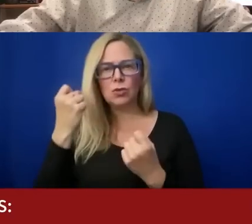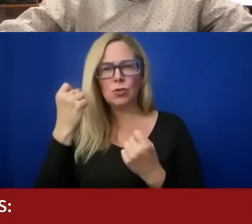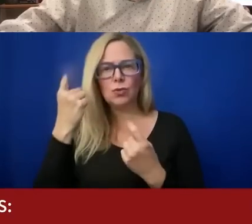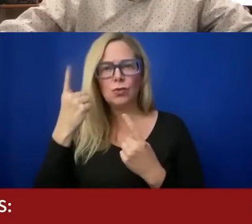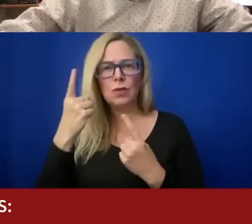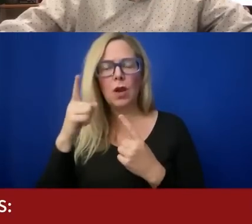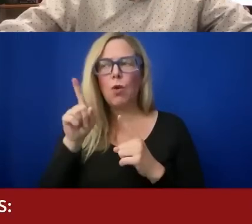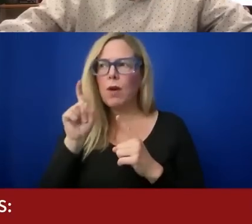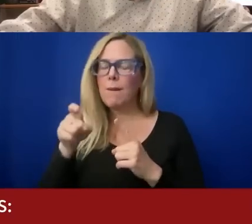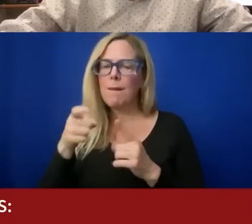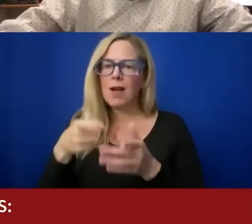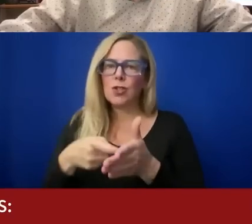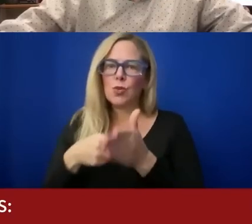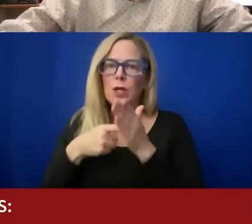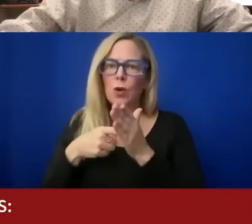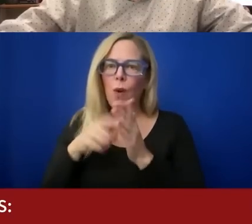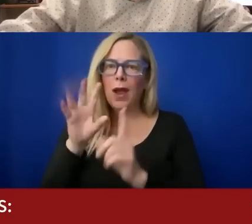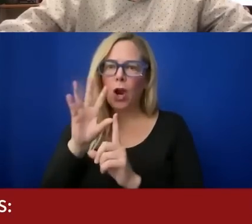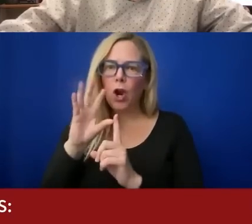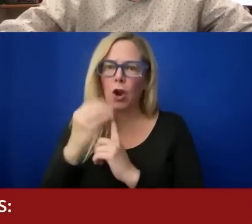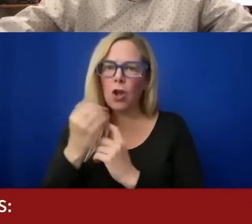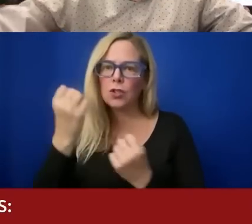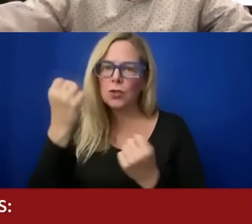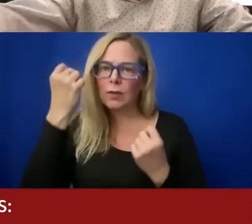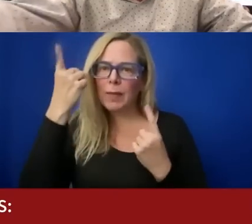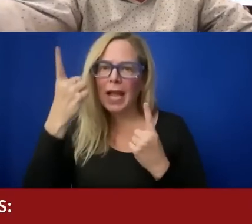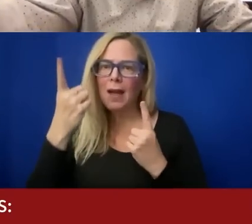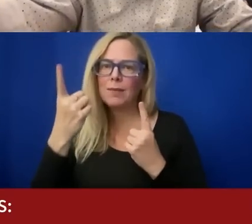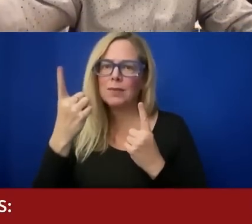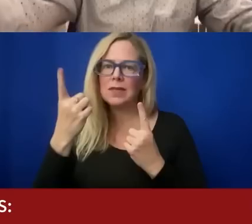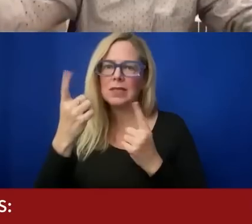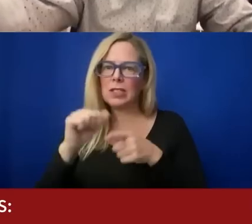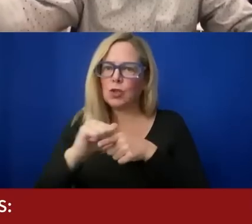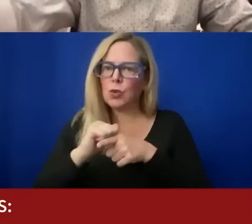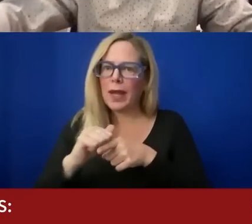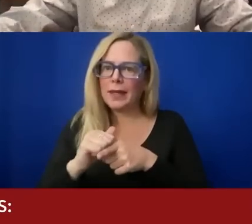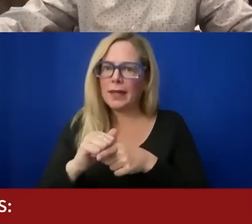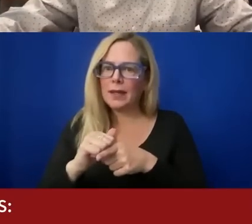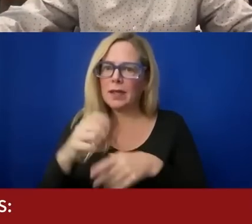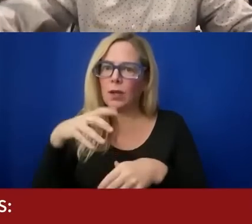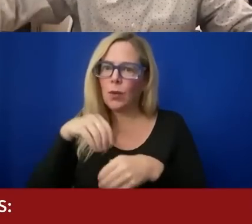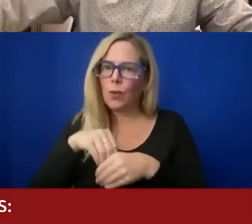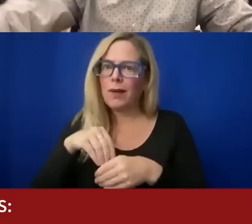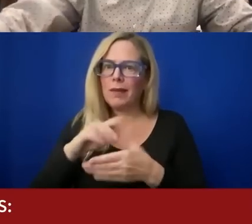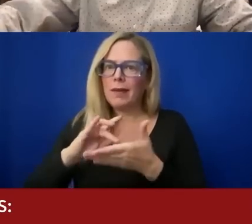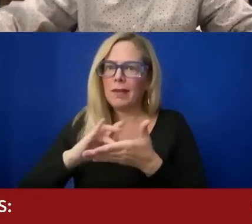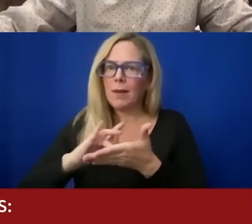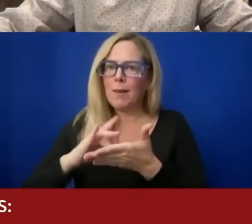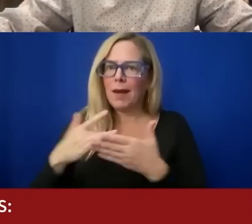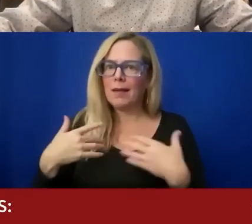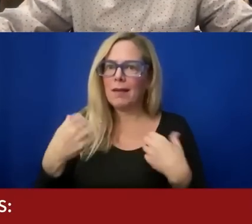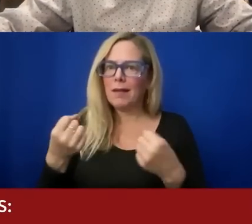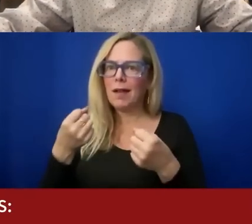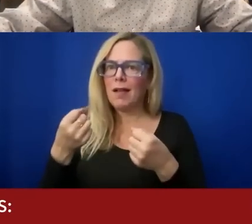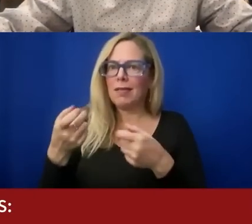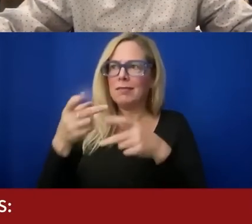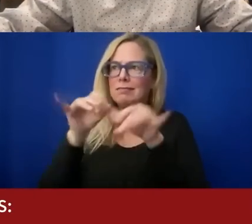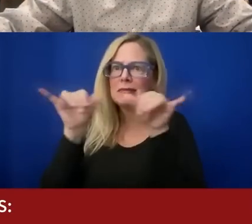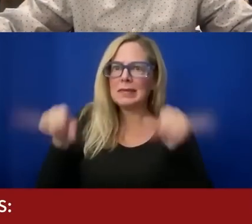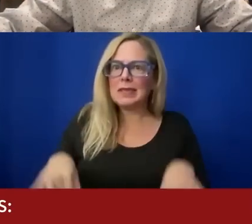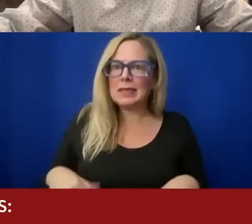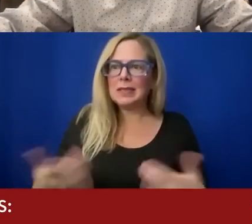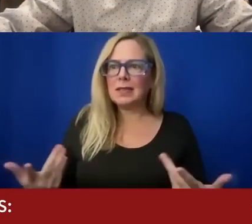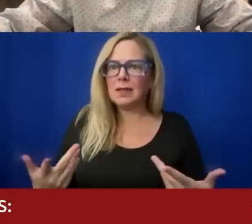trainings that are mandatory, right, for healthcare providers or healthcare systems to really impart a welcoming and inclusive environment for the